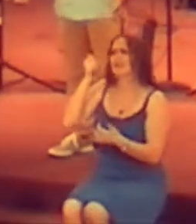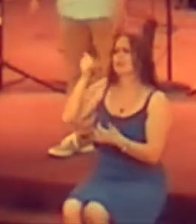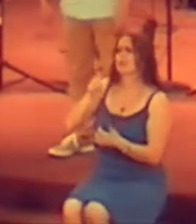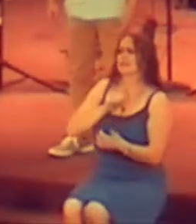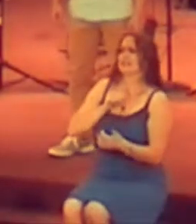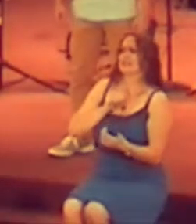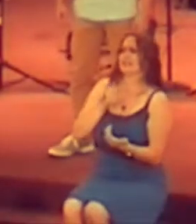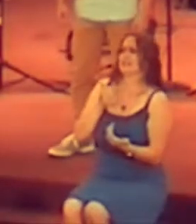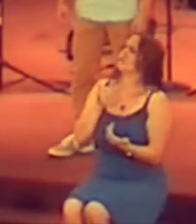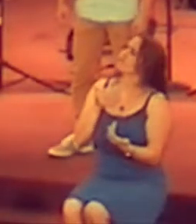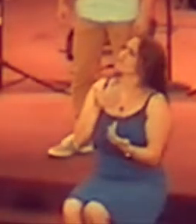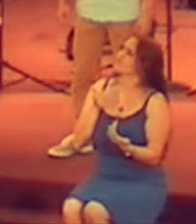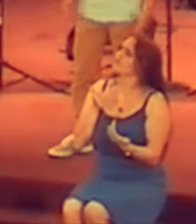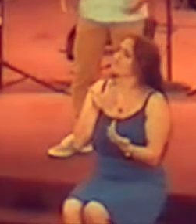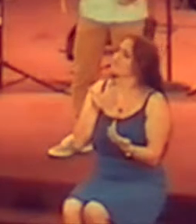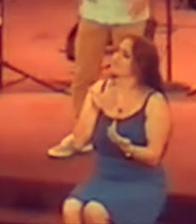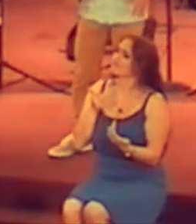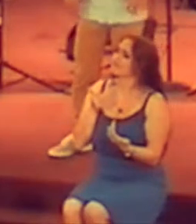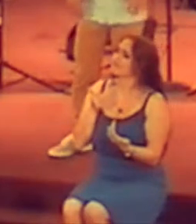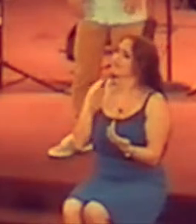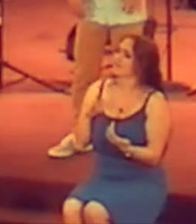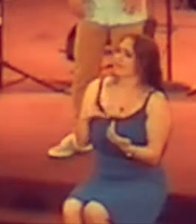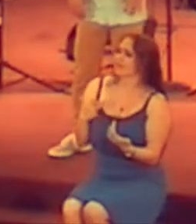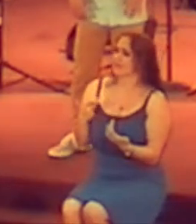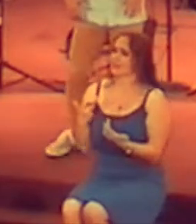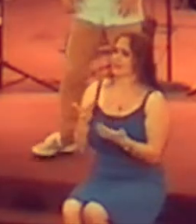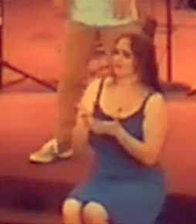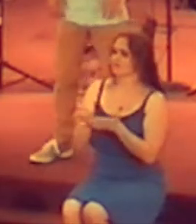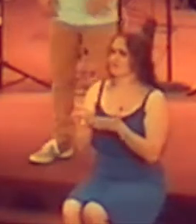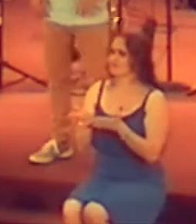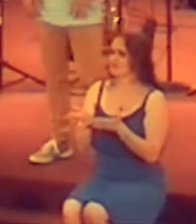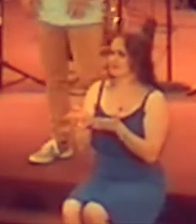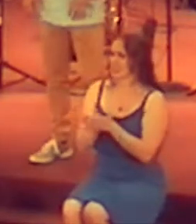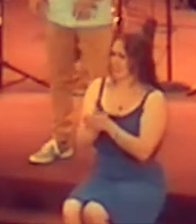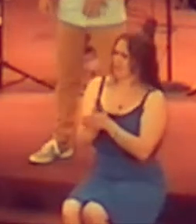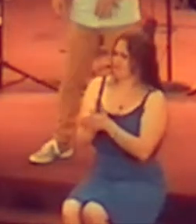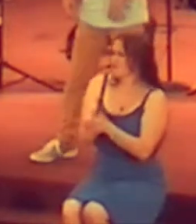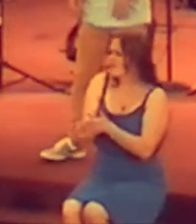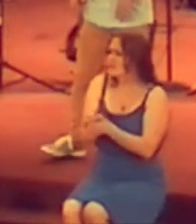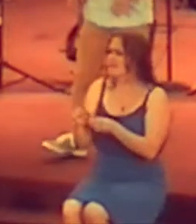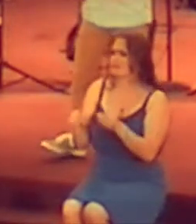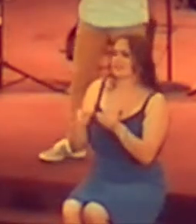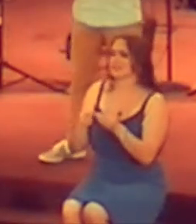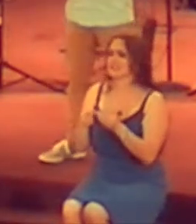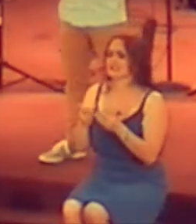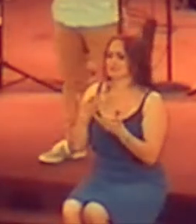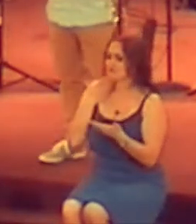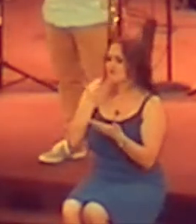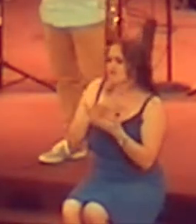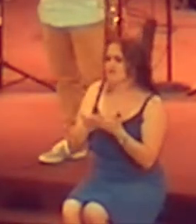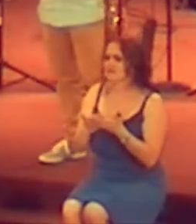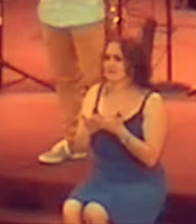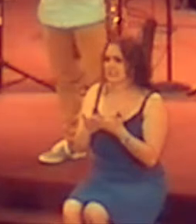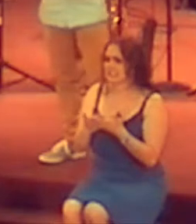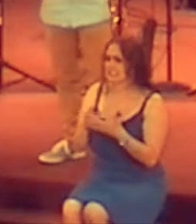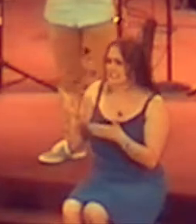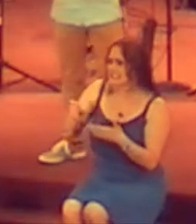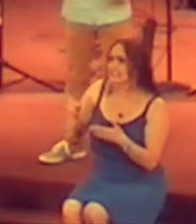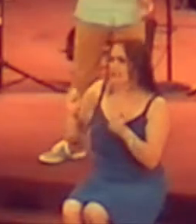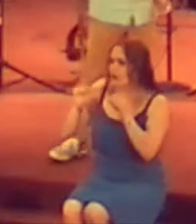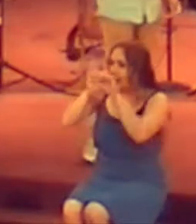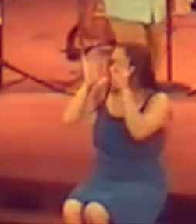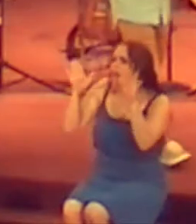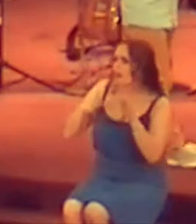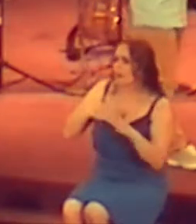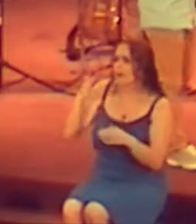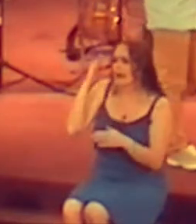hey, I'm feeling a little enthusiastic about this. This might be pretty good. This might be just what I need to clear my head. But